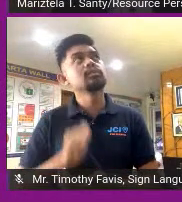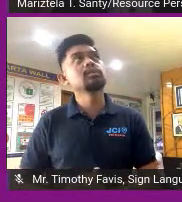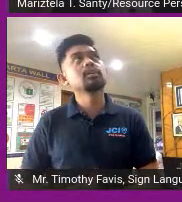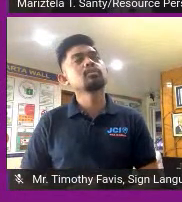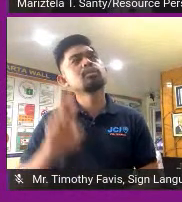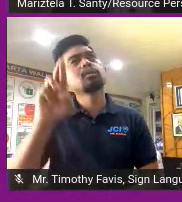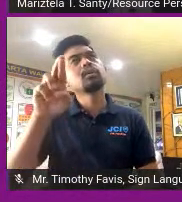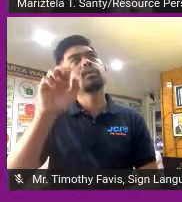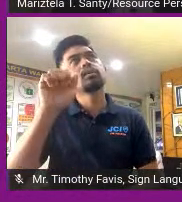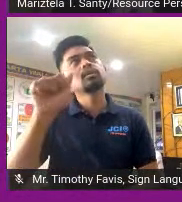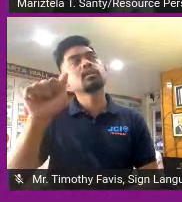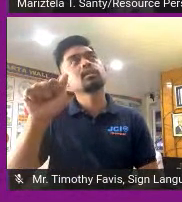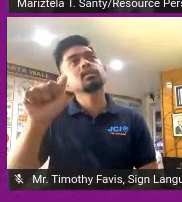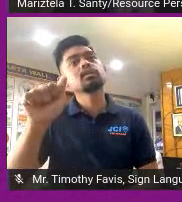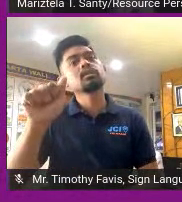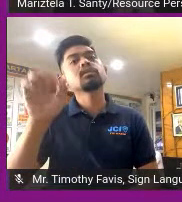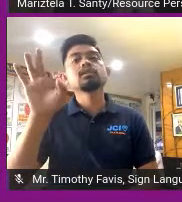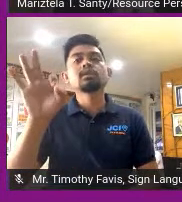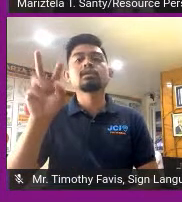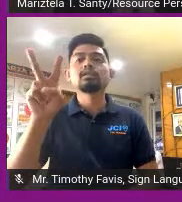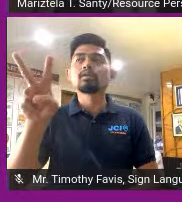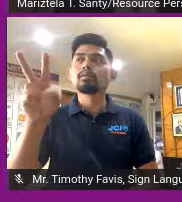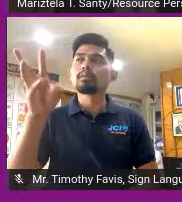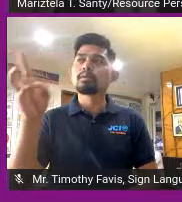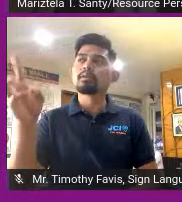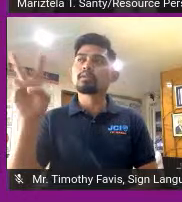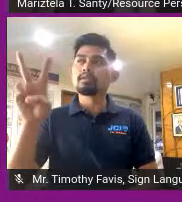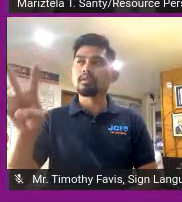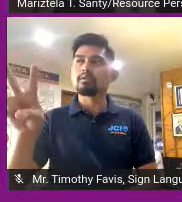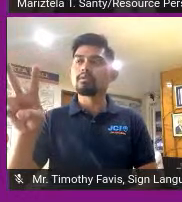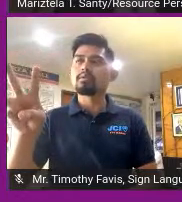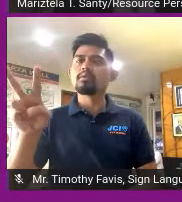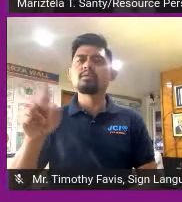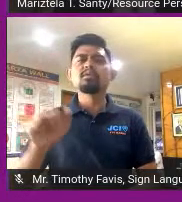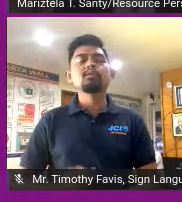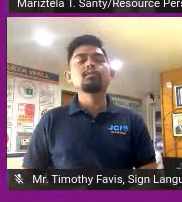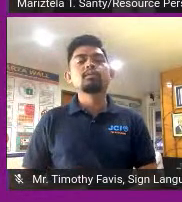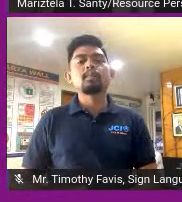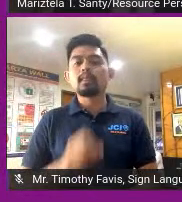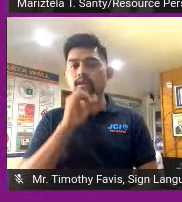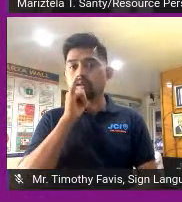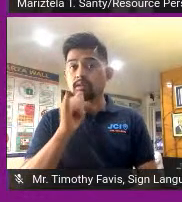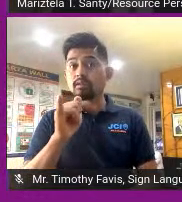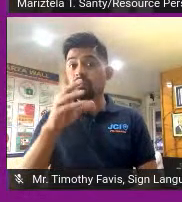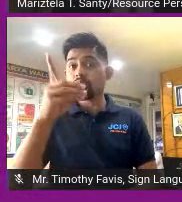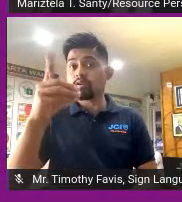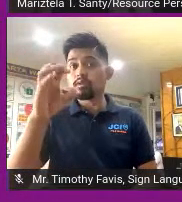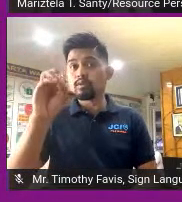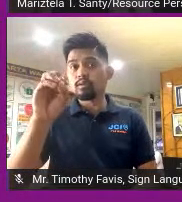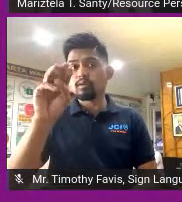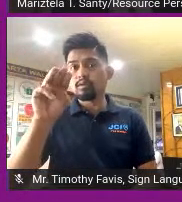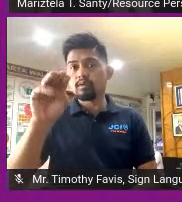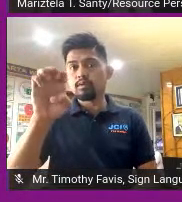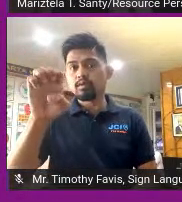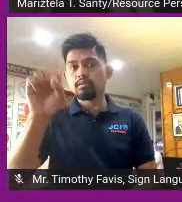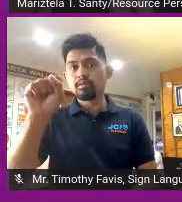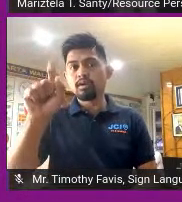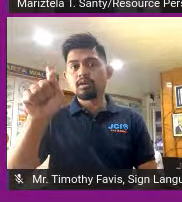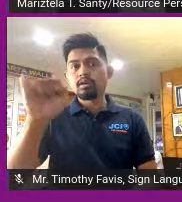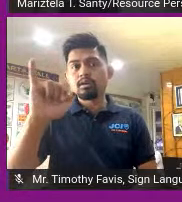women are domestic. What do we mean by domestic? When we say domestic, it